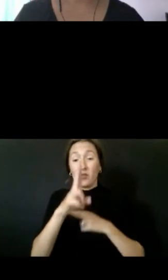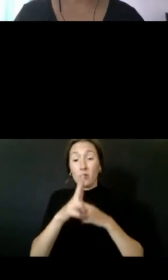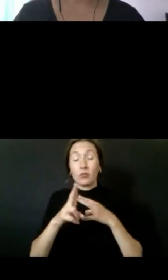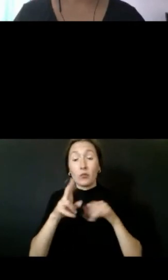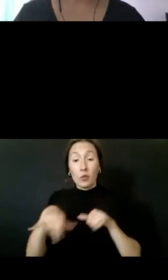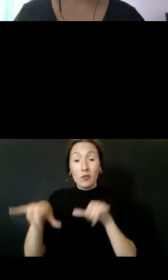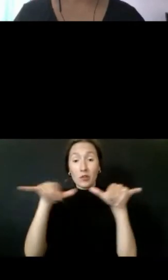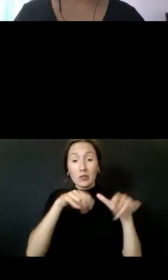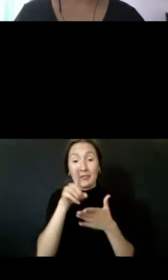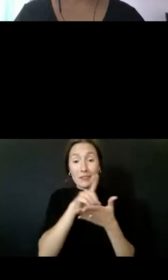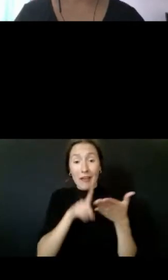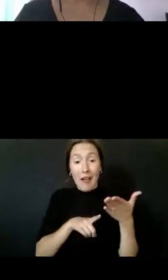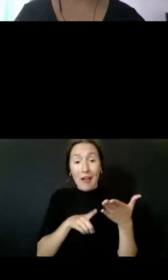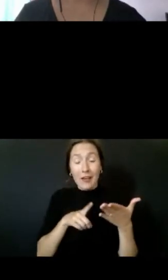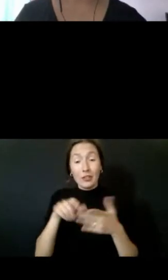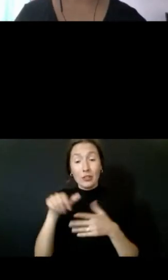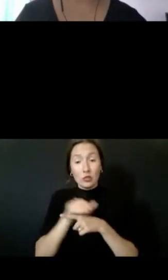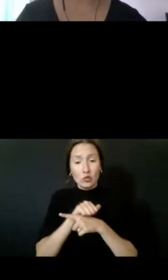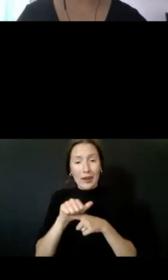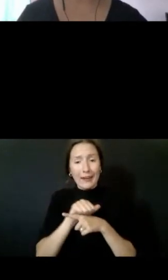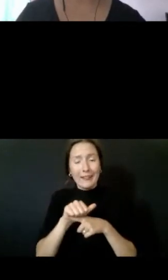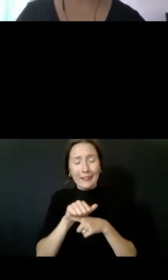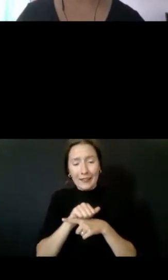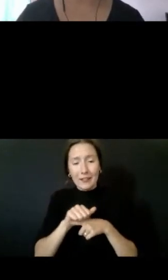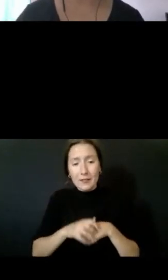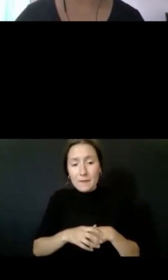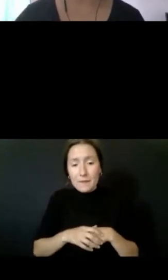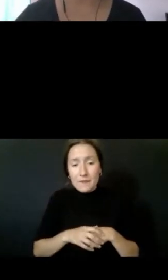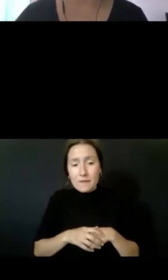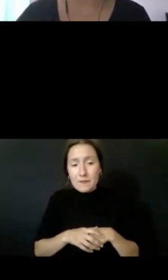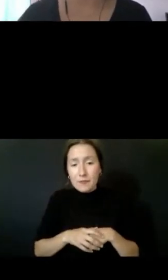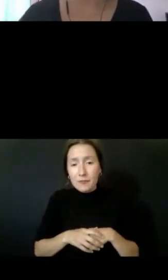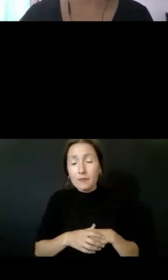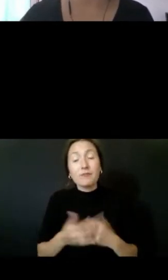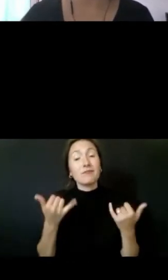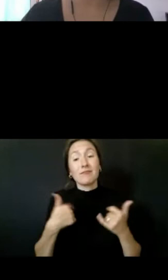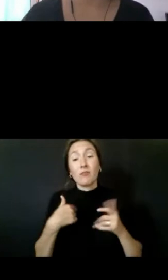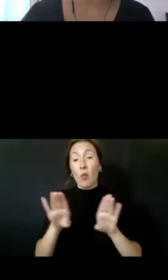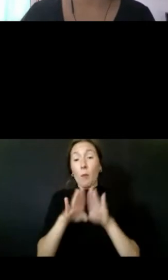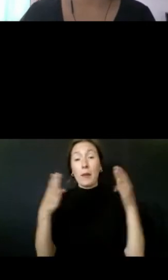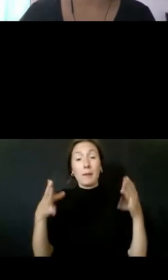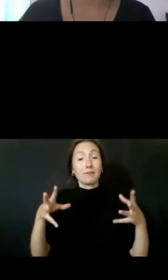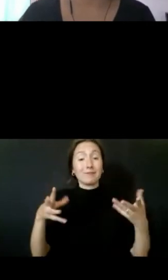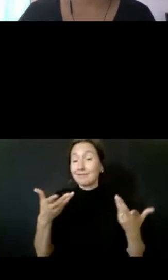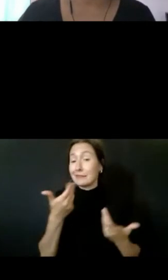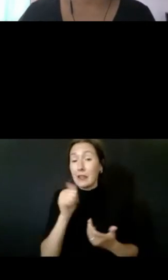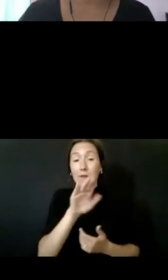that is the tip of the iceberg of what we can do as far as universal design for learning and training.